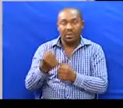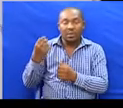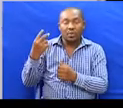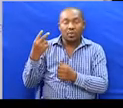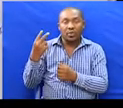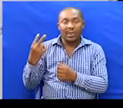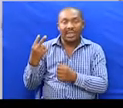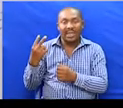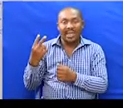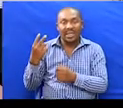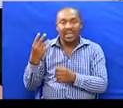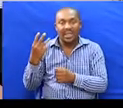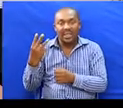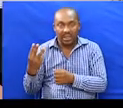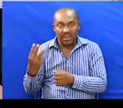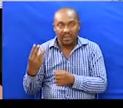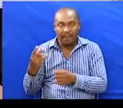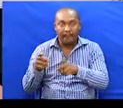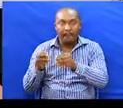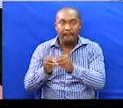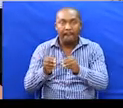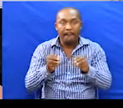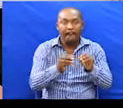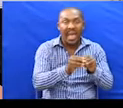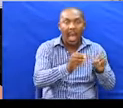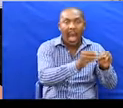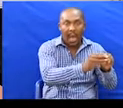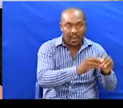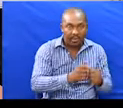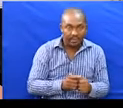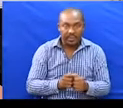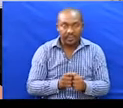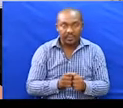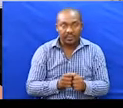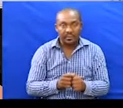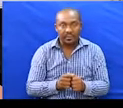pairs. 23 pairs of chromosomes.